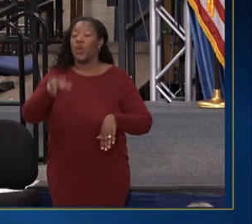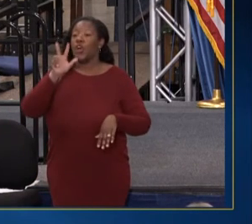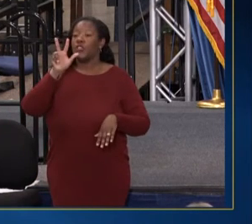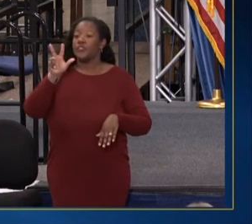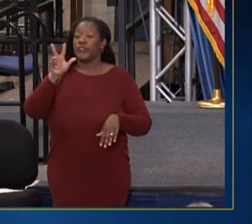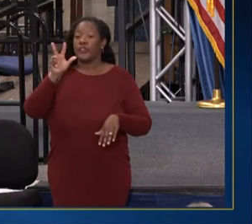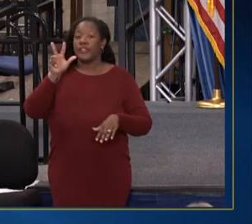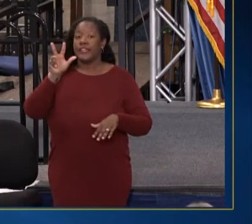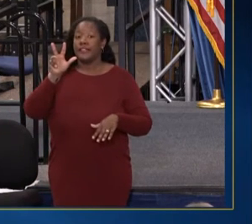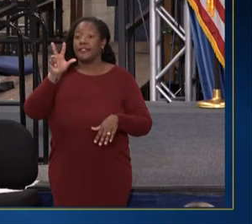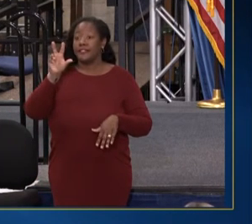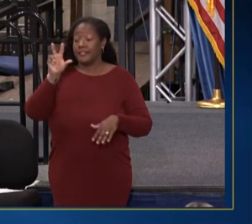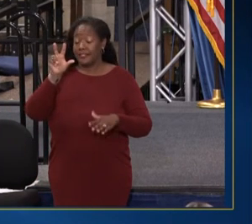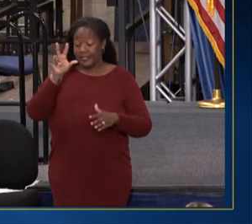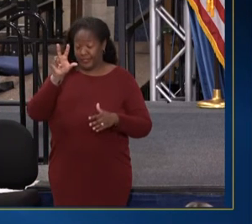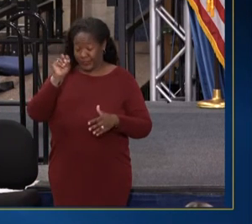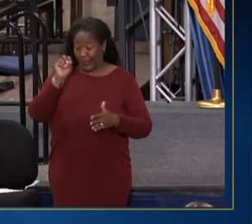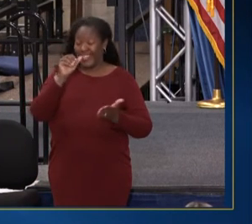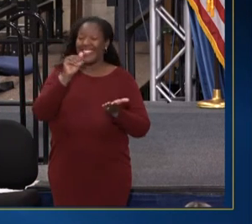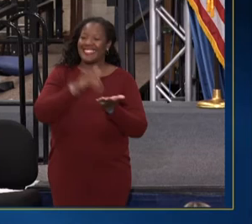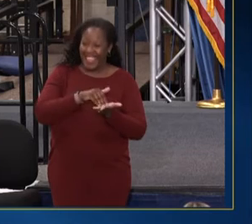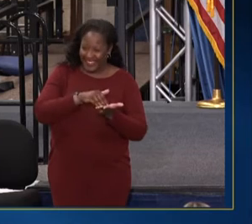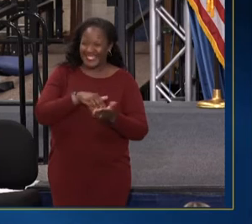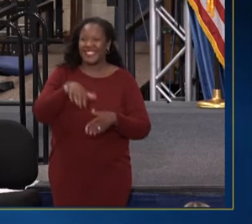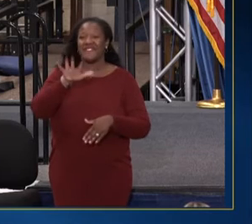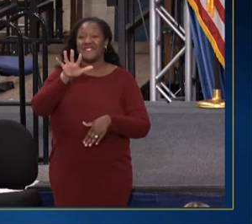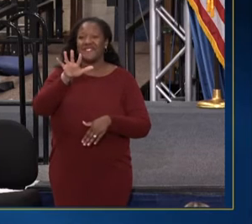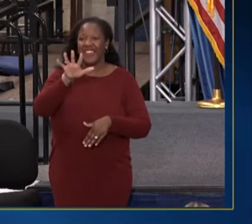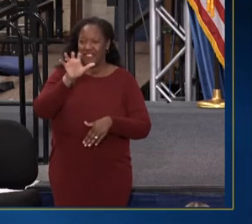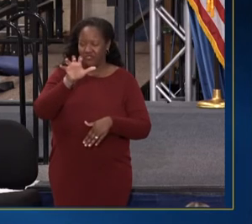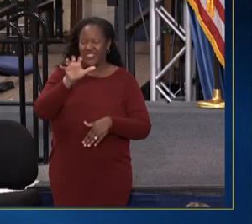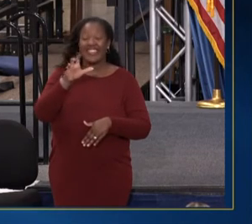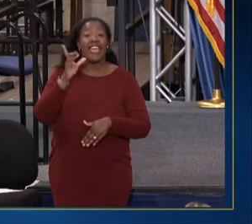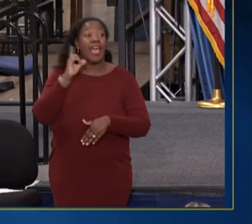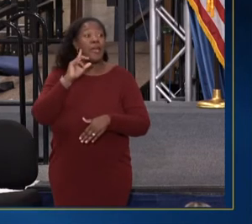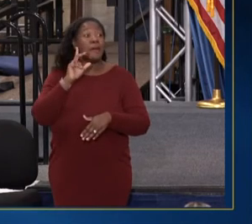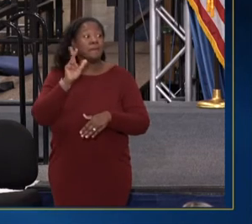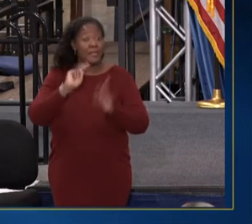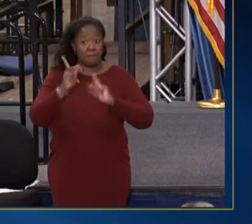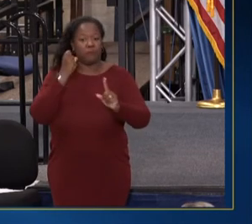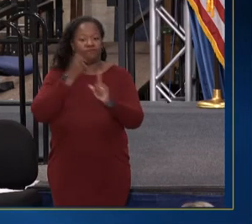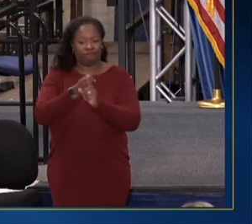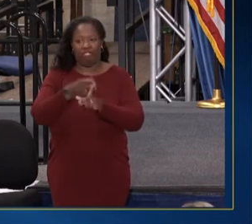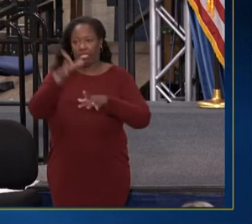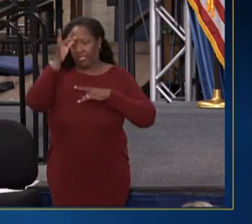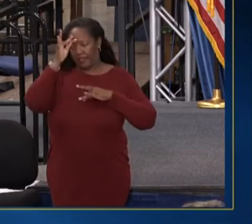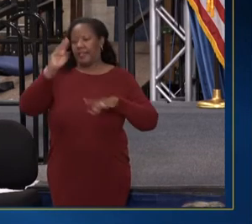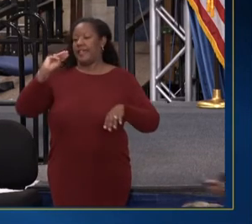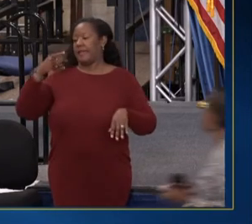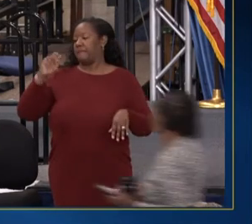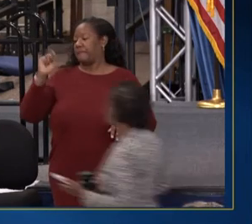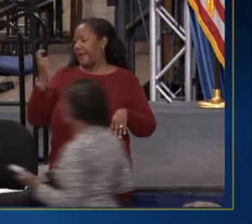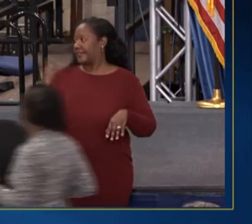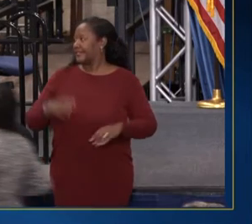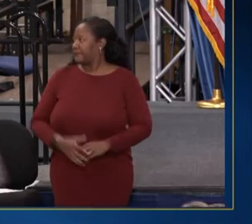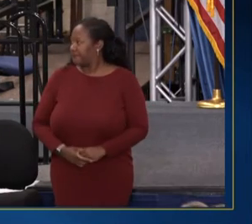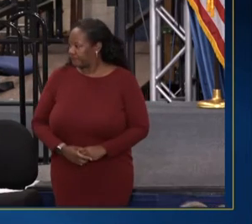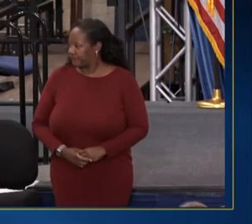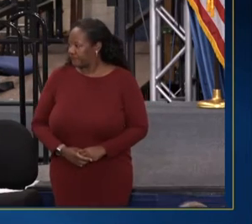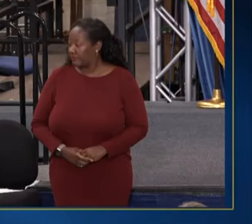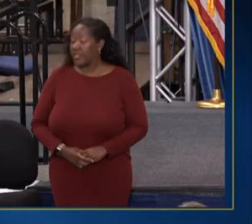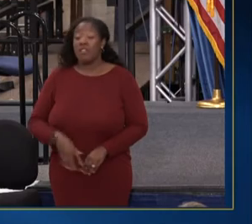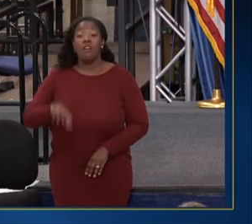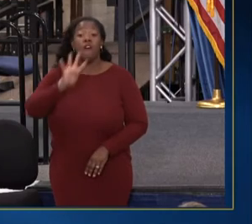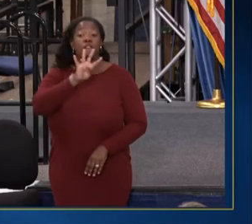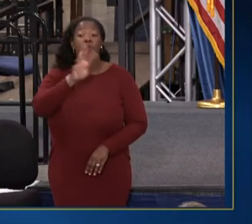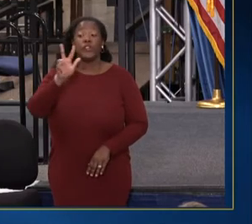30,505 cases or people with Mpox in the United States. I'm going to talk about the demographics in a second. Importantly,